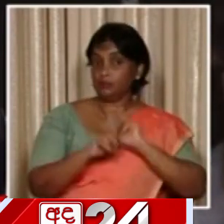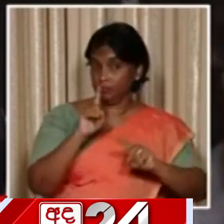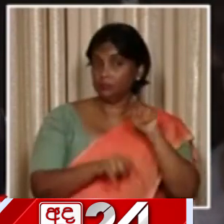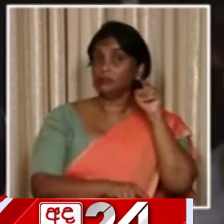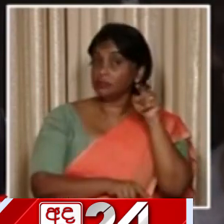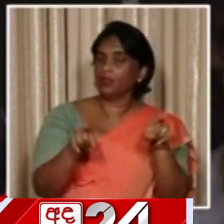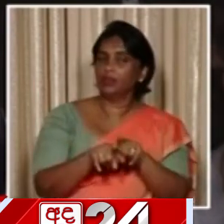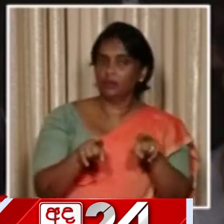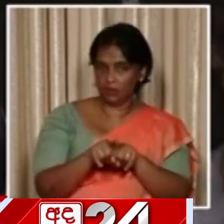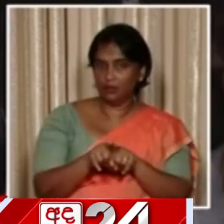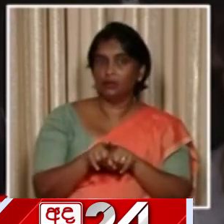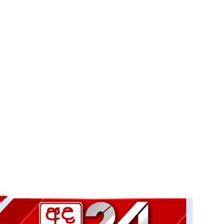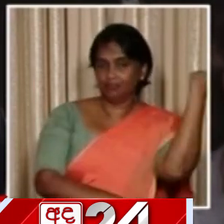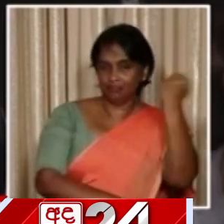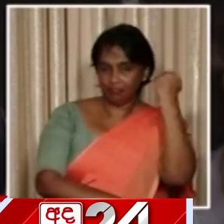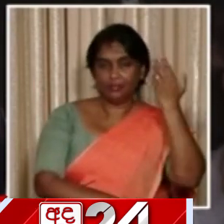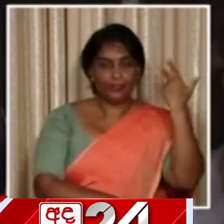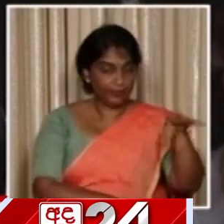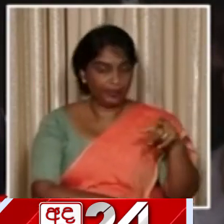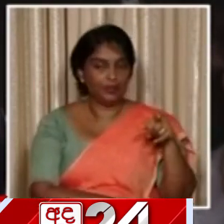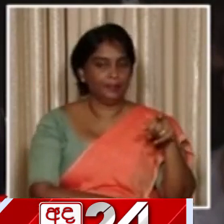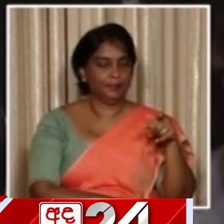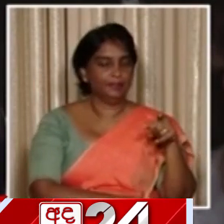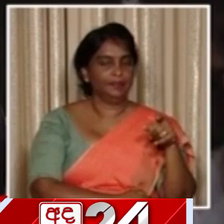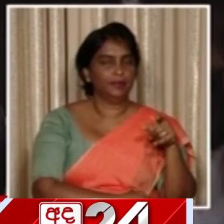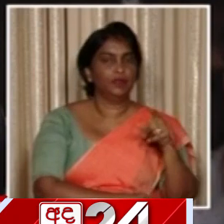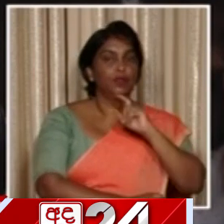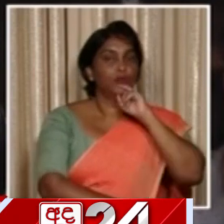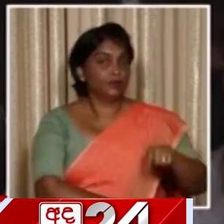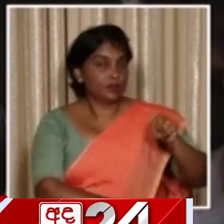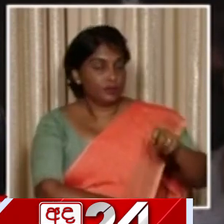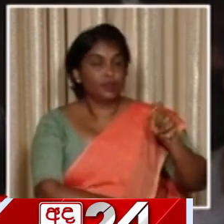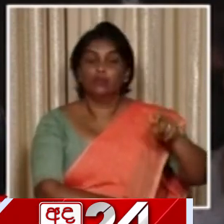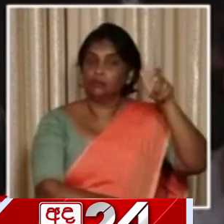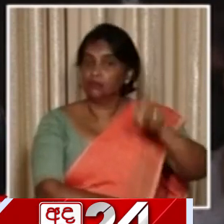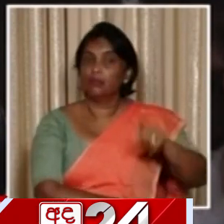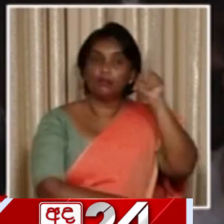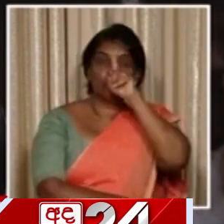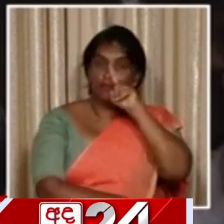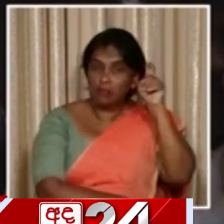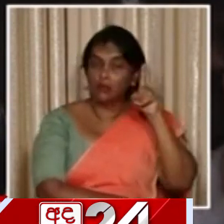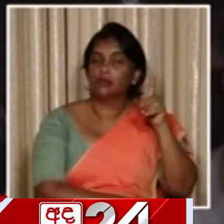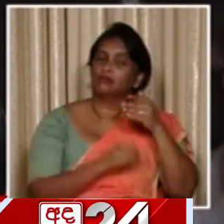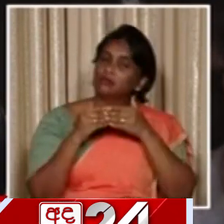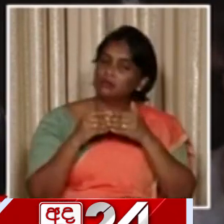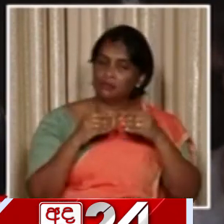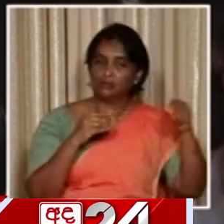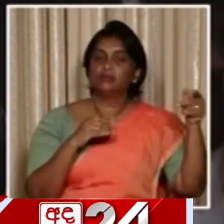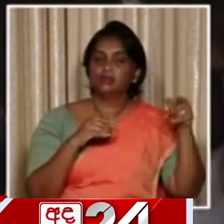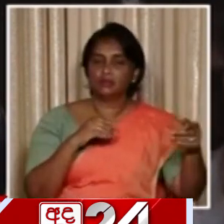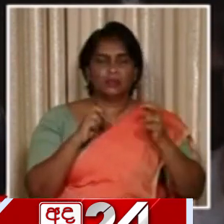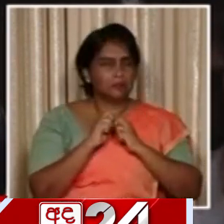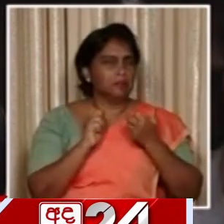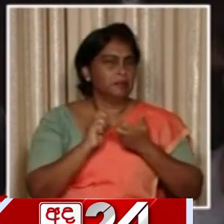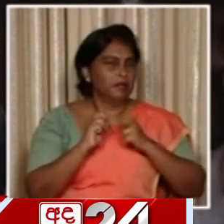have demonstrated walked out for the more than a month this has been going on so you can't say if there was pressure he could have